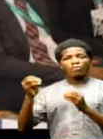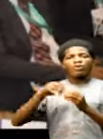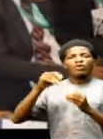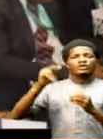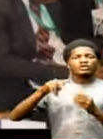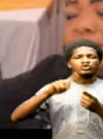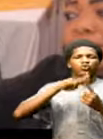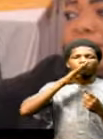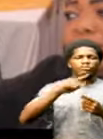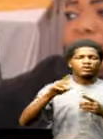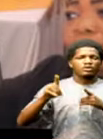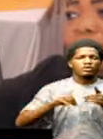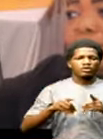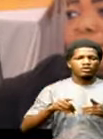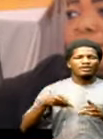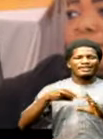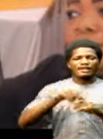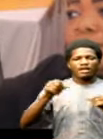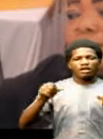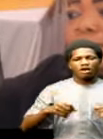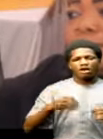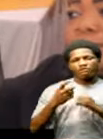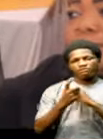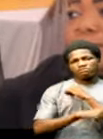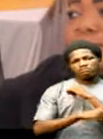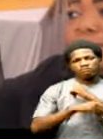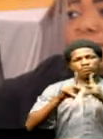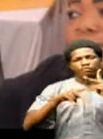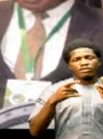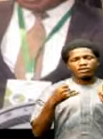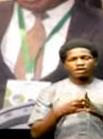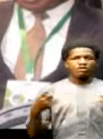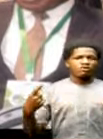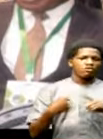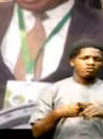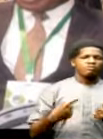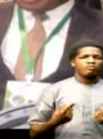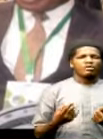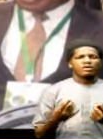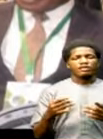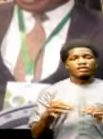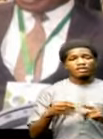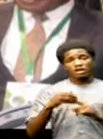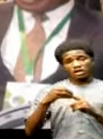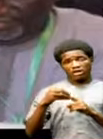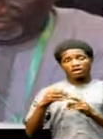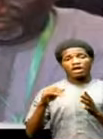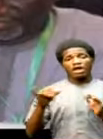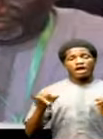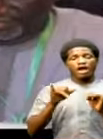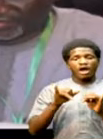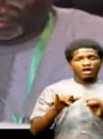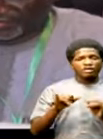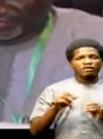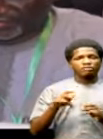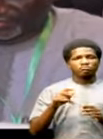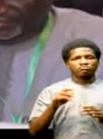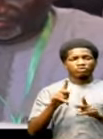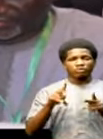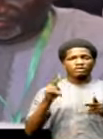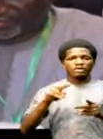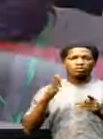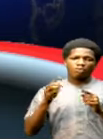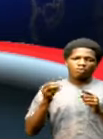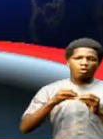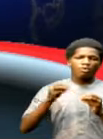in the area of litigation as the vulnerable persons need adequate information. In Abuja, Austin Anyebe, NTA